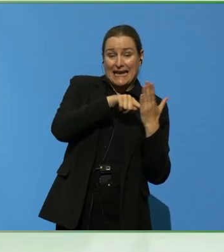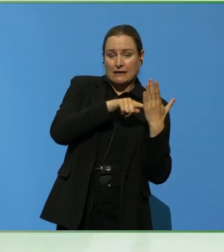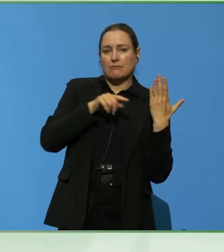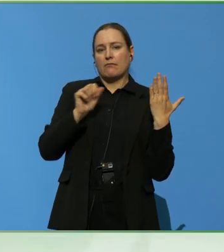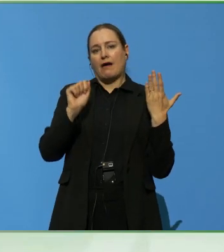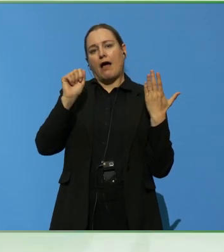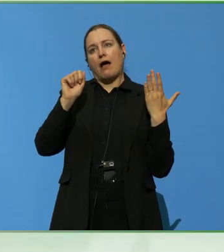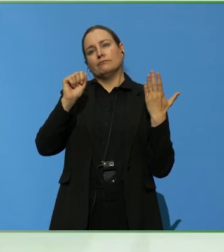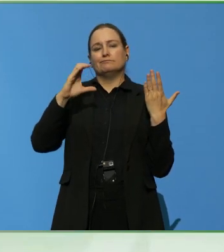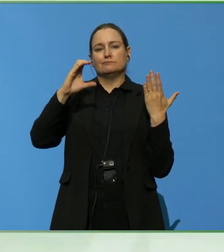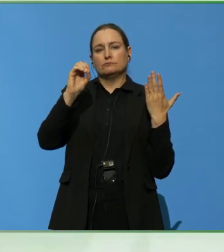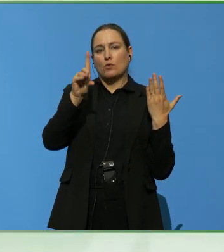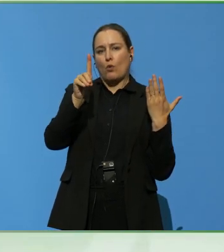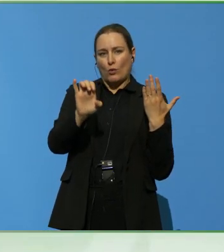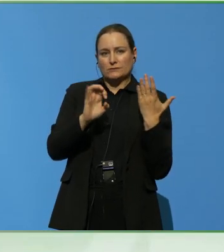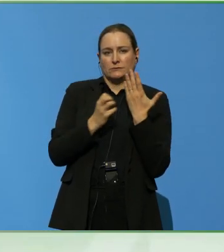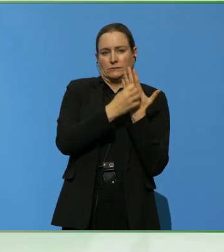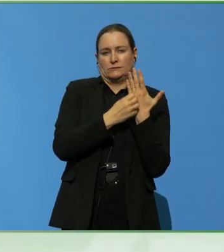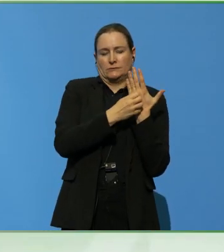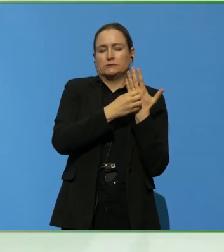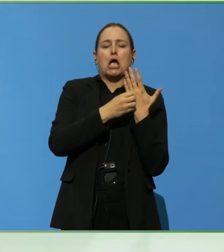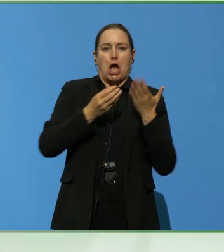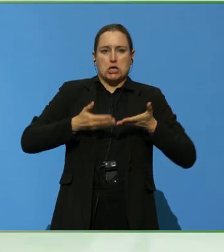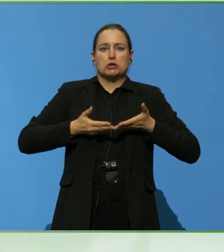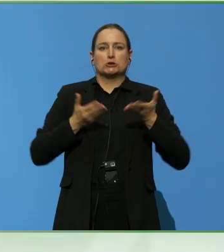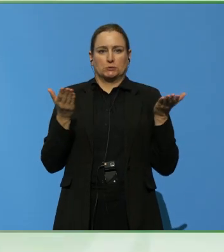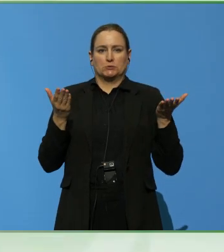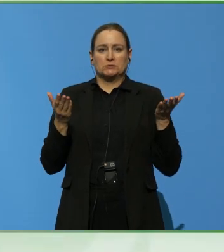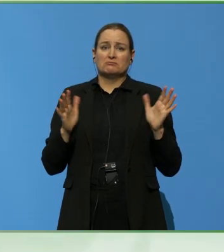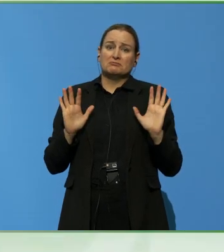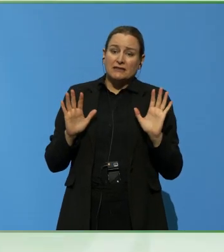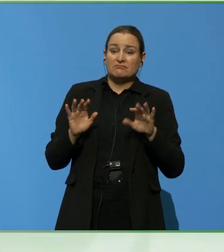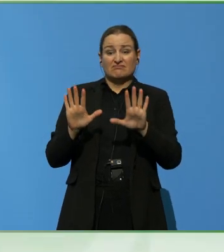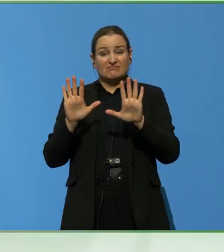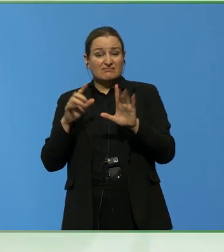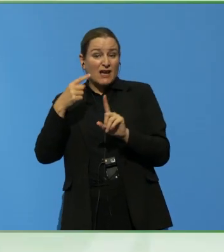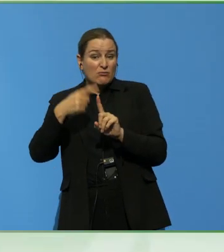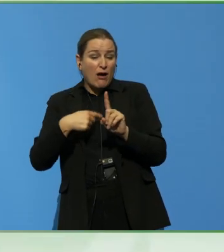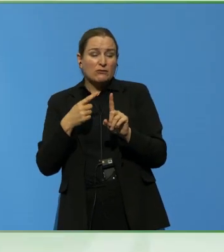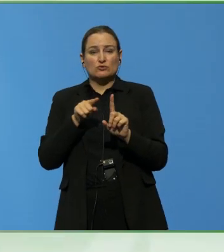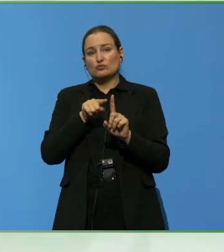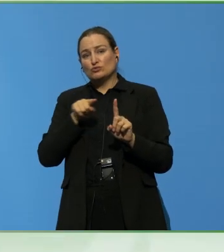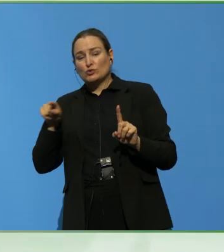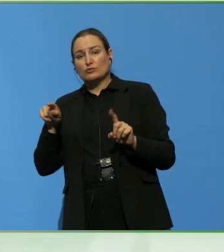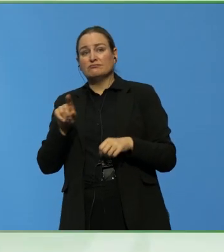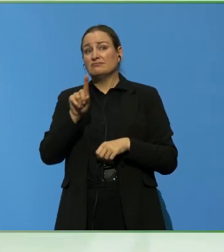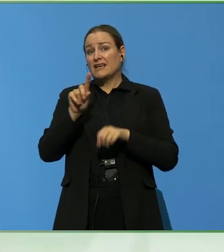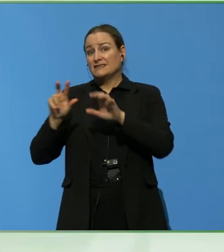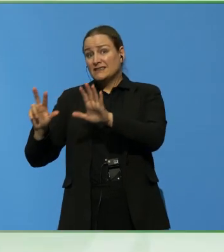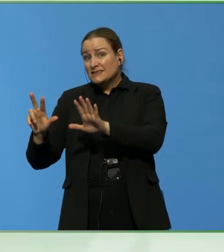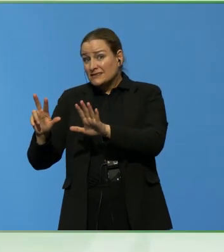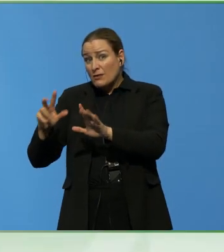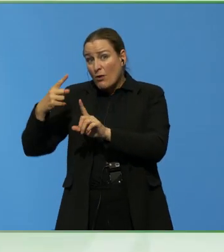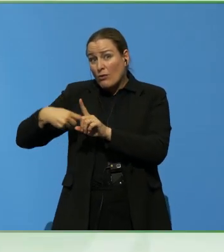but up to 18 months, depending on how local partners wish to travel across the country. We actually